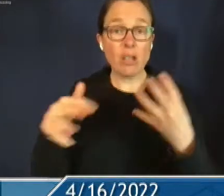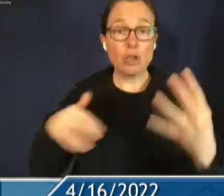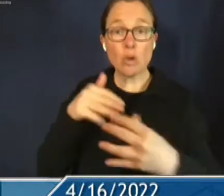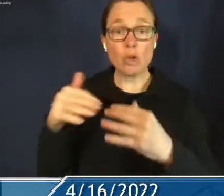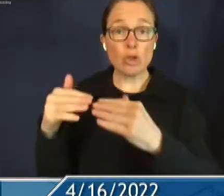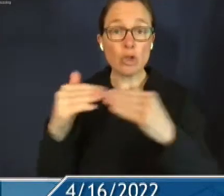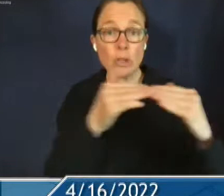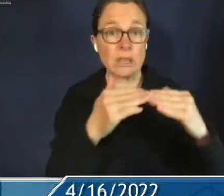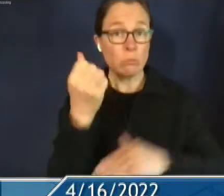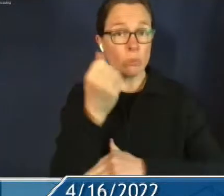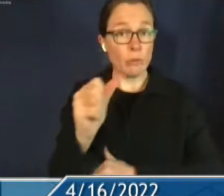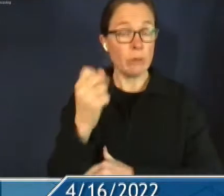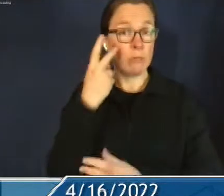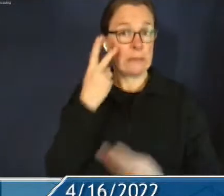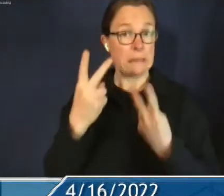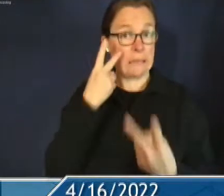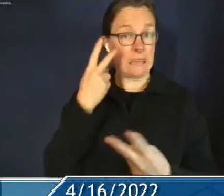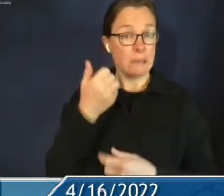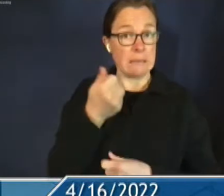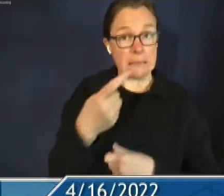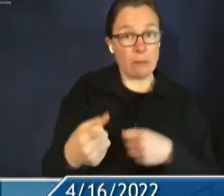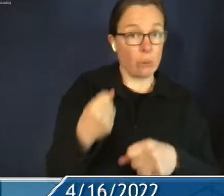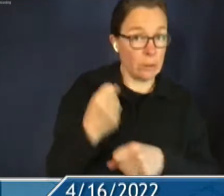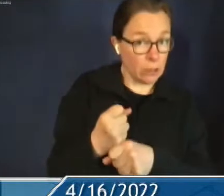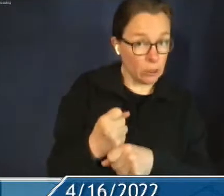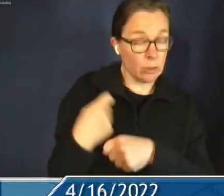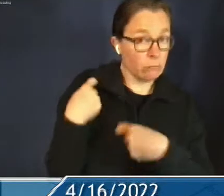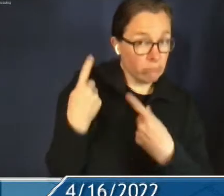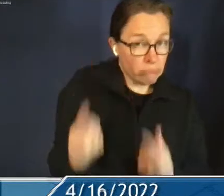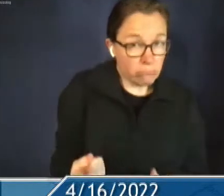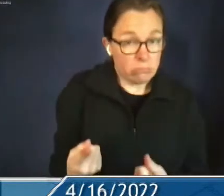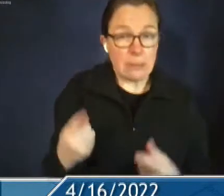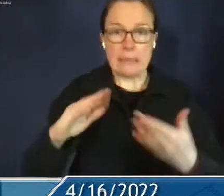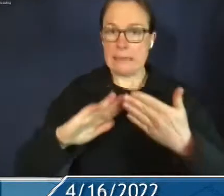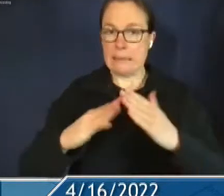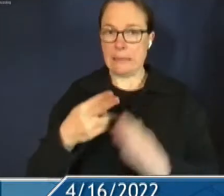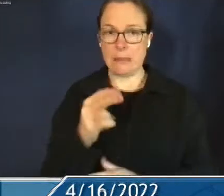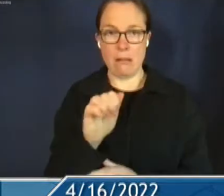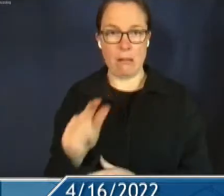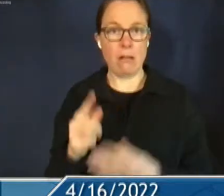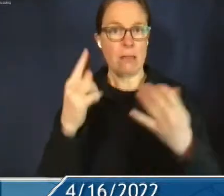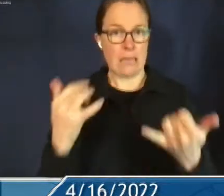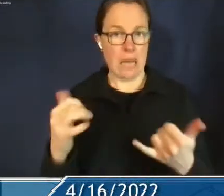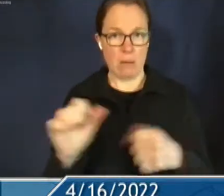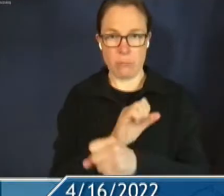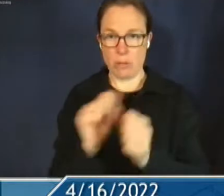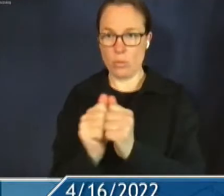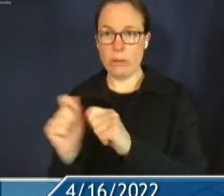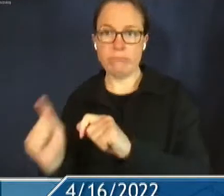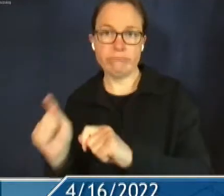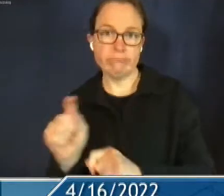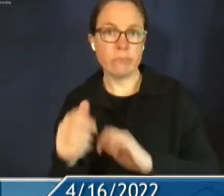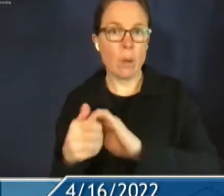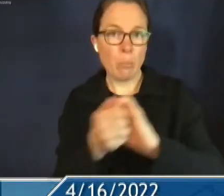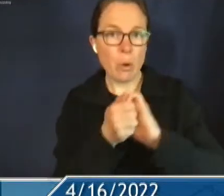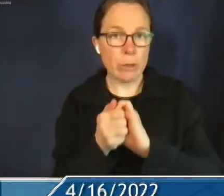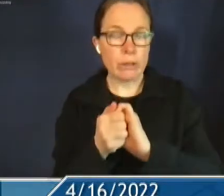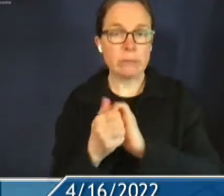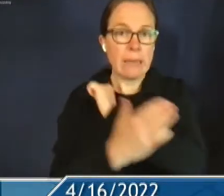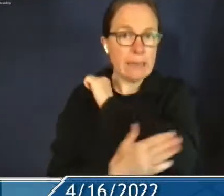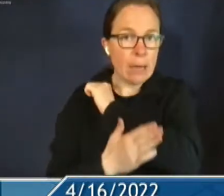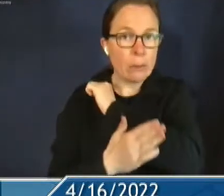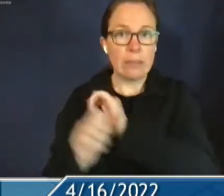over the last several years. And at City Hall, we're working with our partners at the county and the state level to address